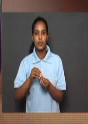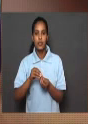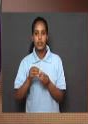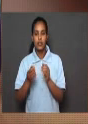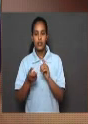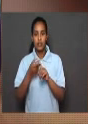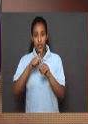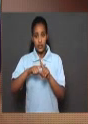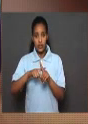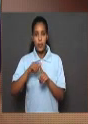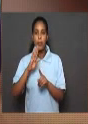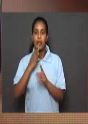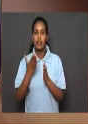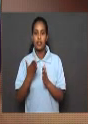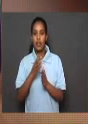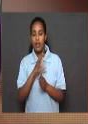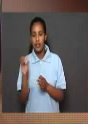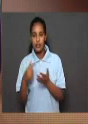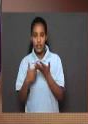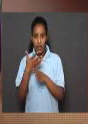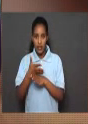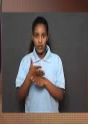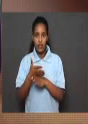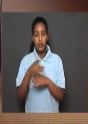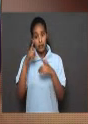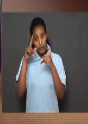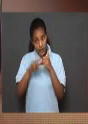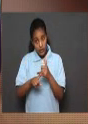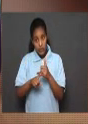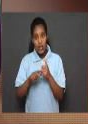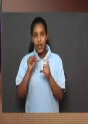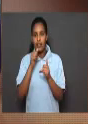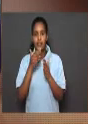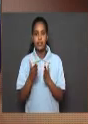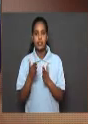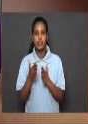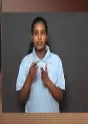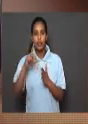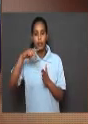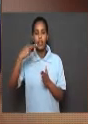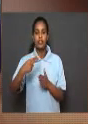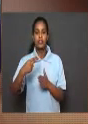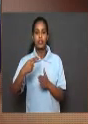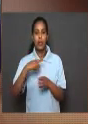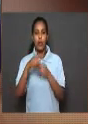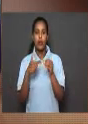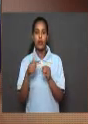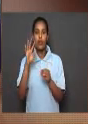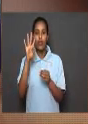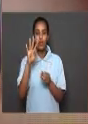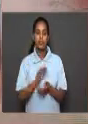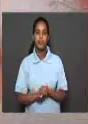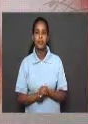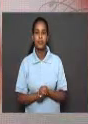turns basic and then eventually acidic at a pH of about